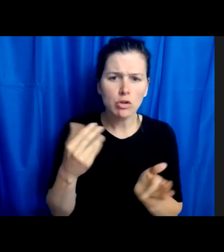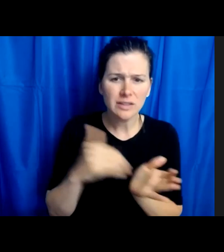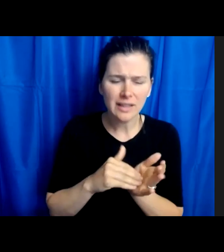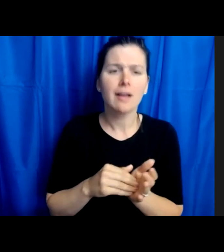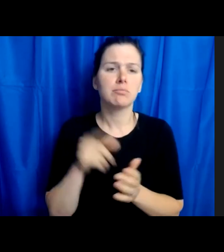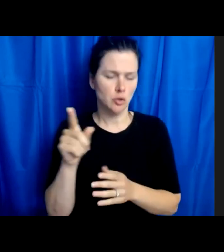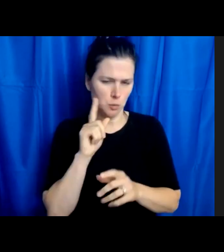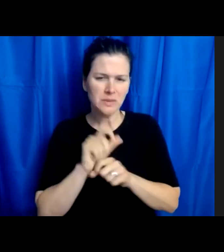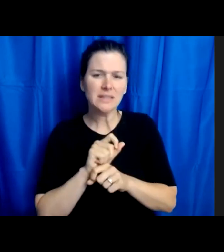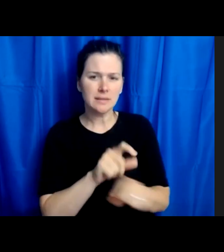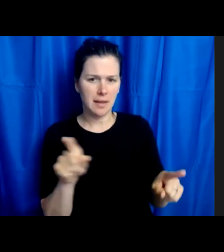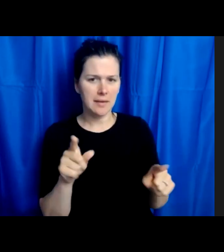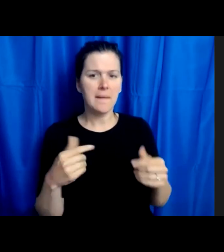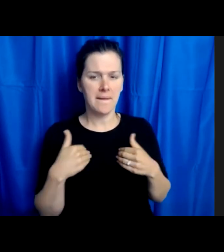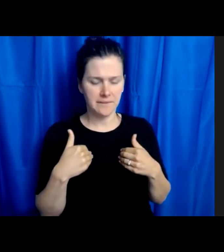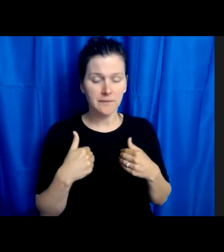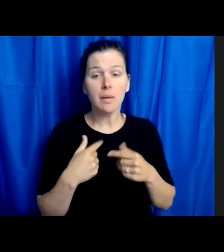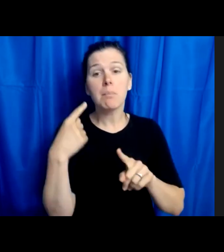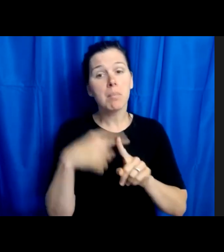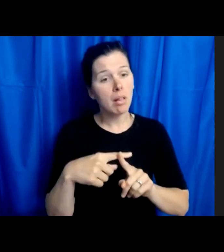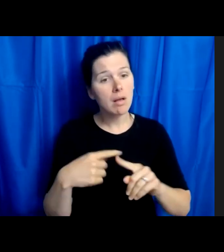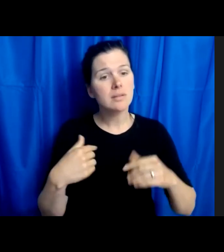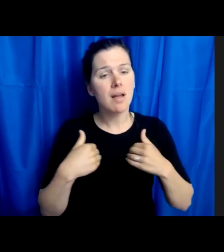also has the copy of the